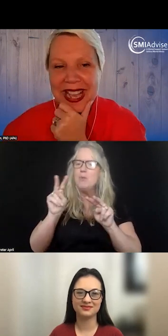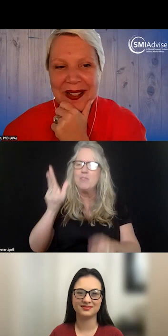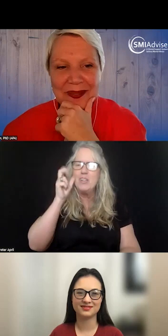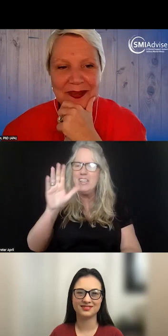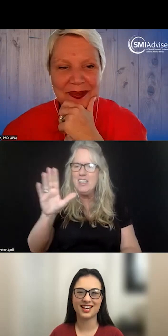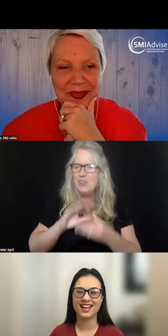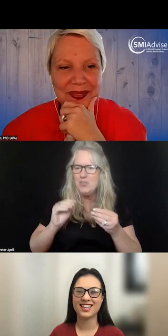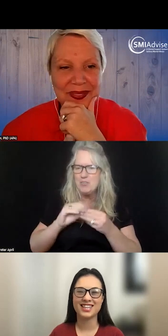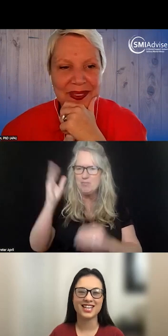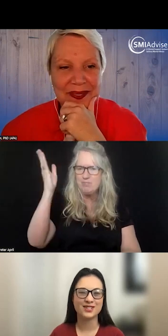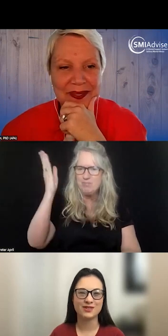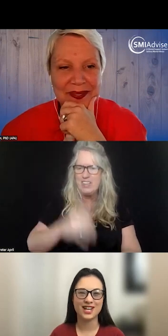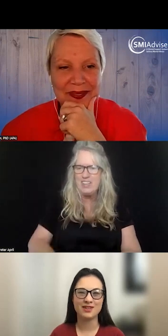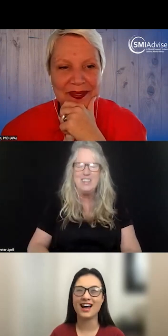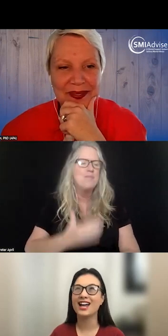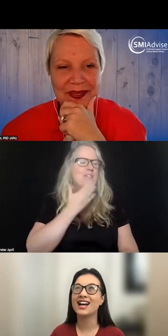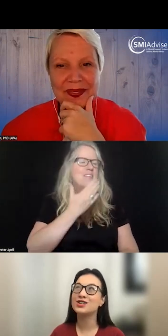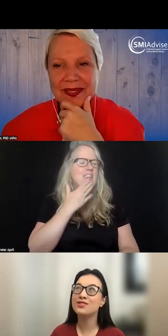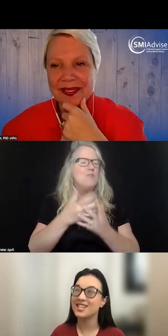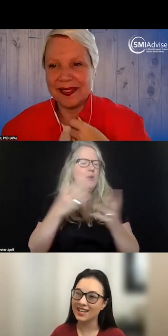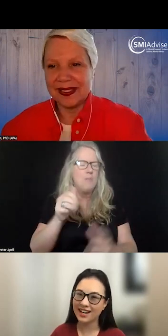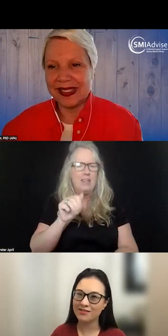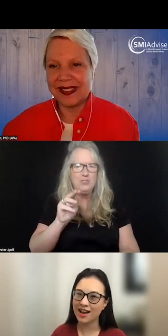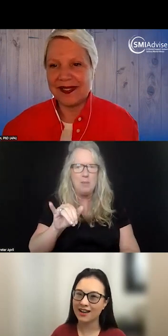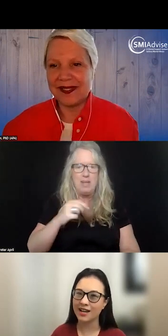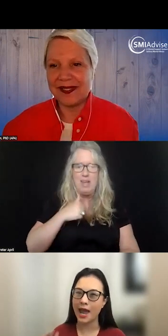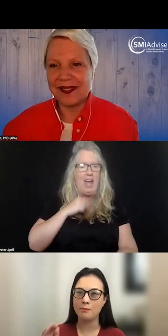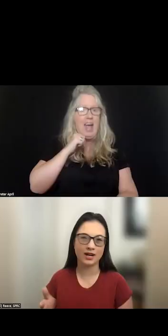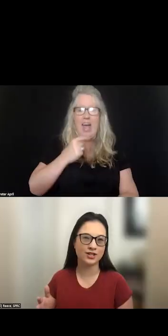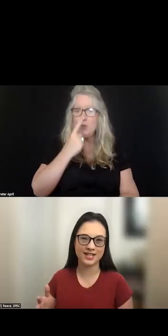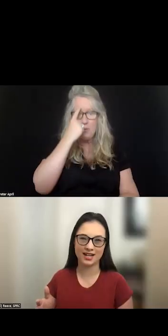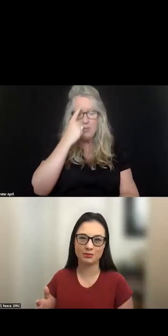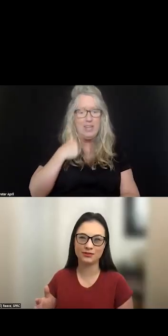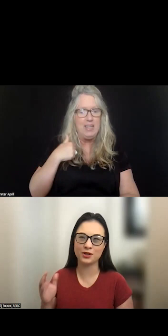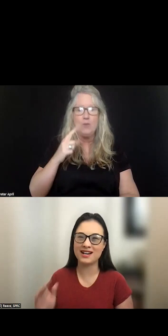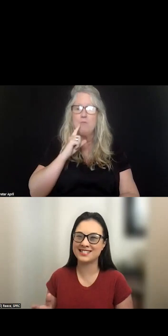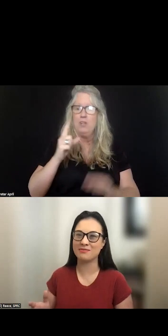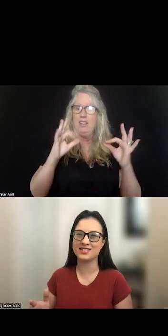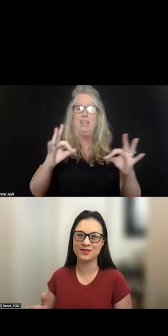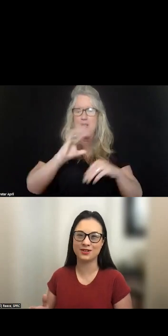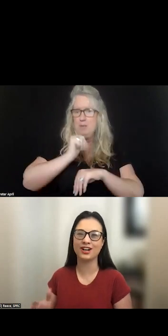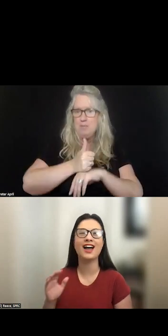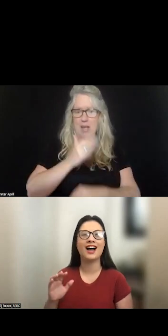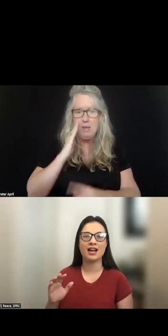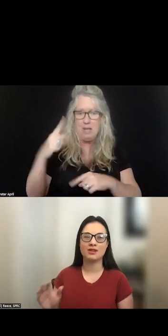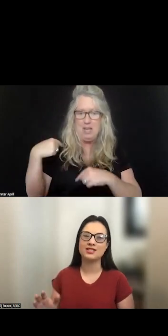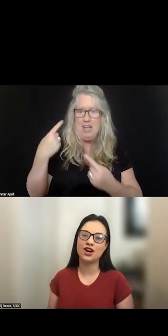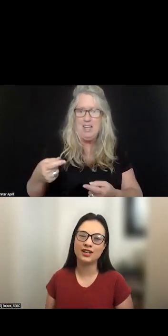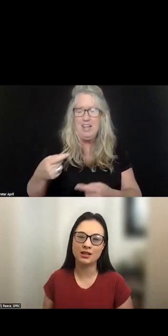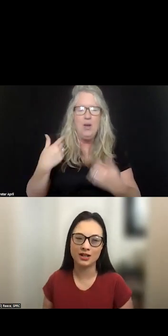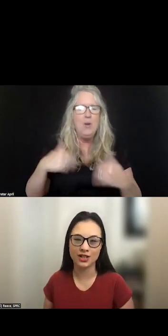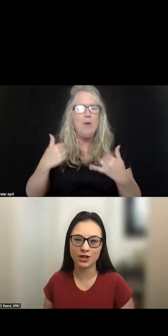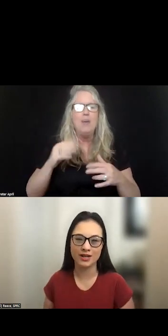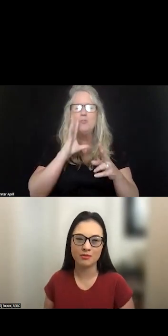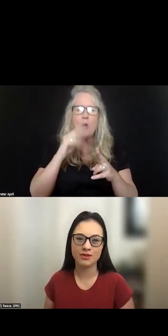talk today. Thank you so much, Amy. I don't think I've had a better setup for my segment so far. I mean,